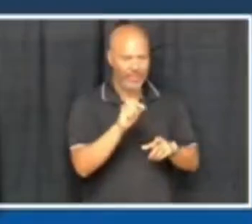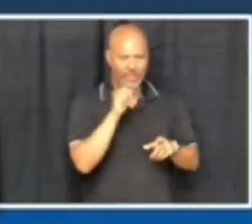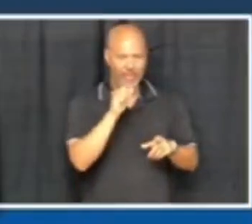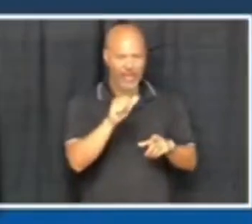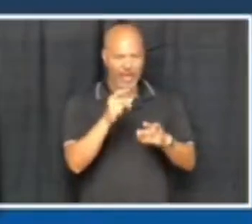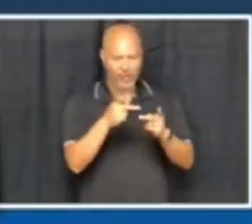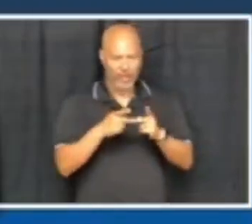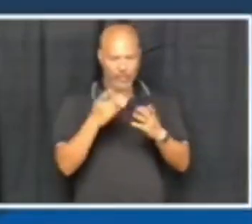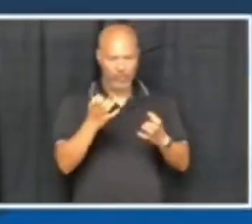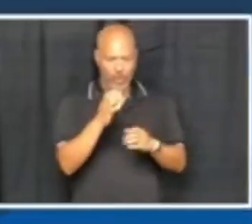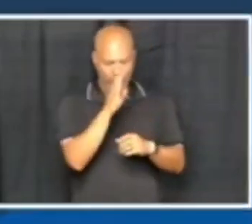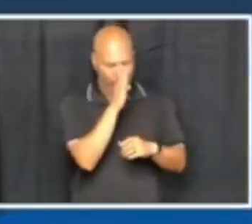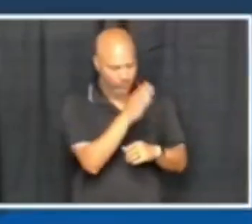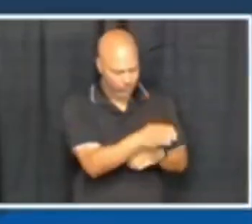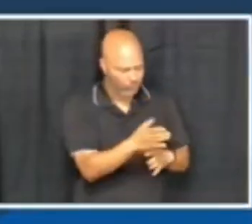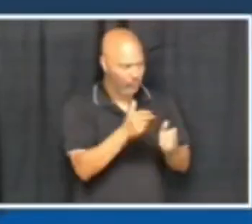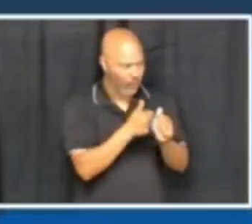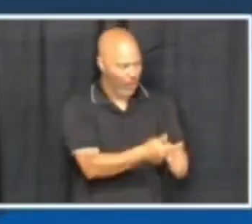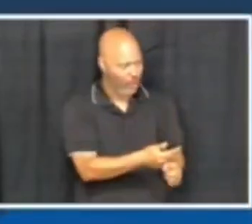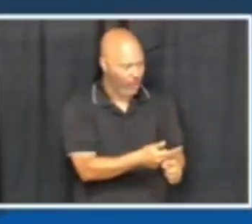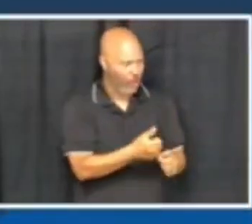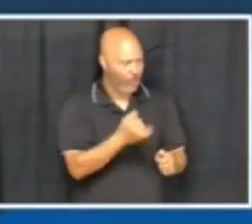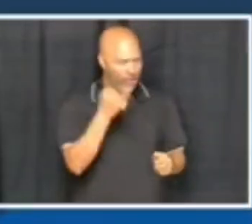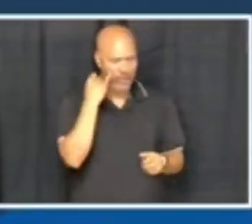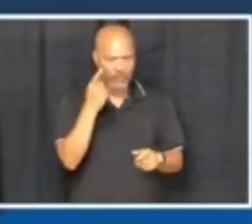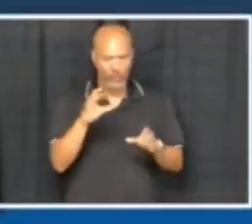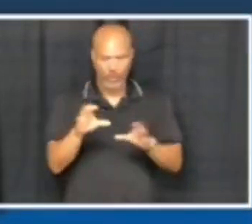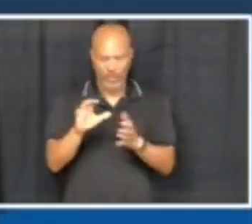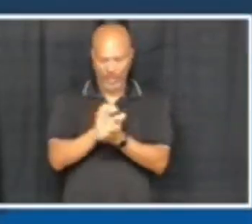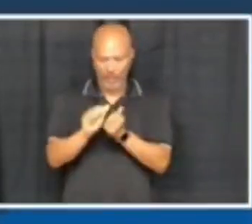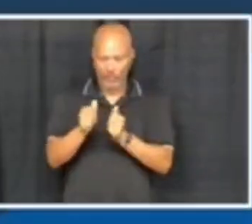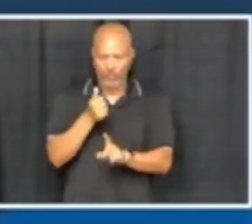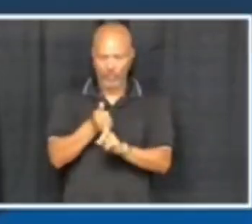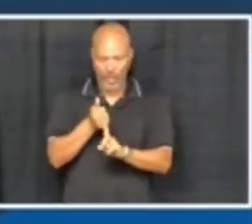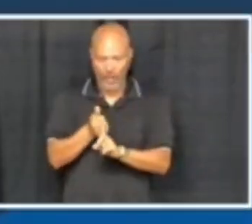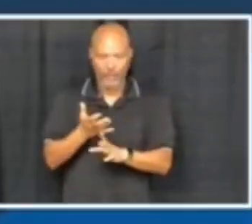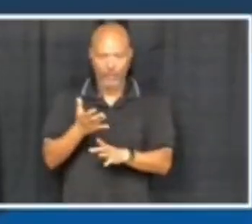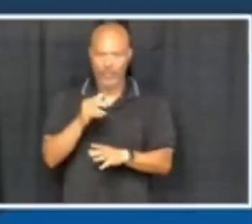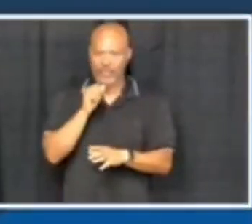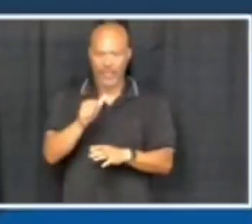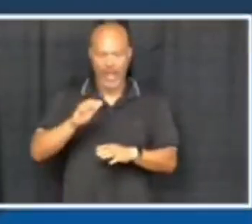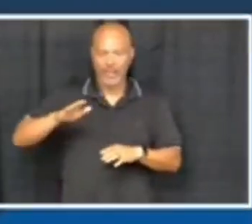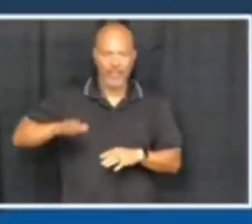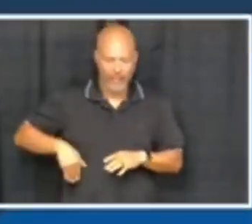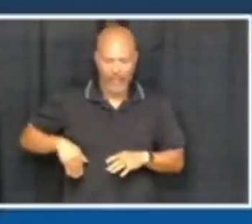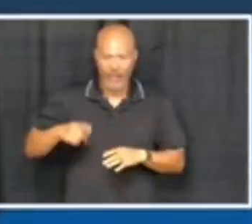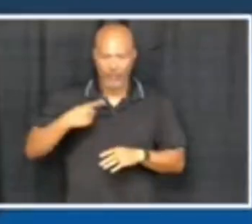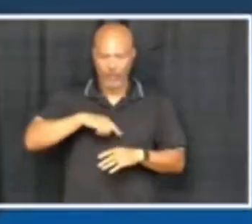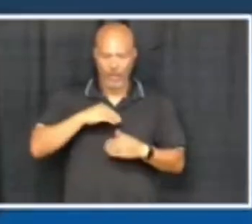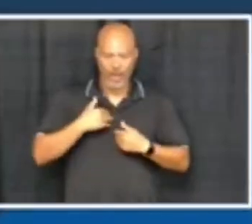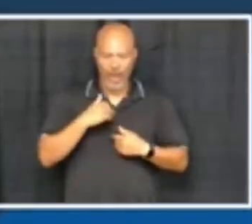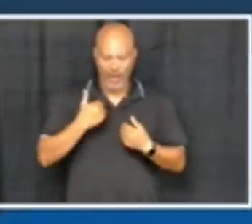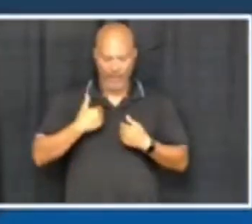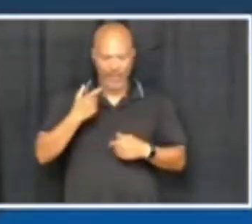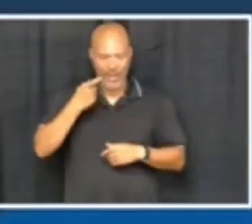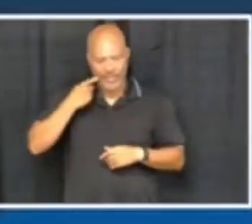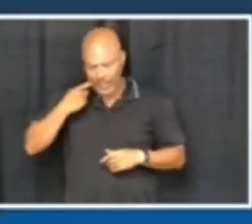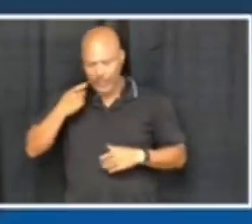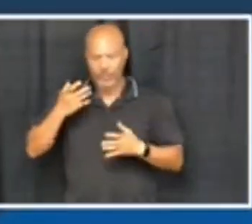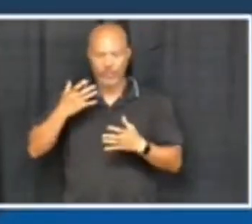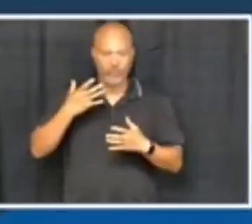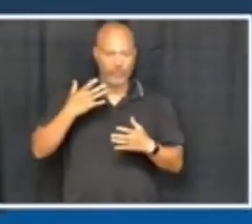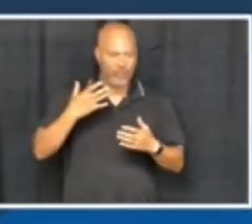route that you want to go down. And if you've done damage to yourself, it's not too late. Like we all suffer from addictions.